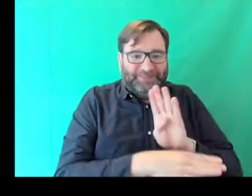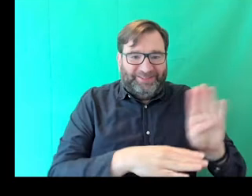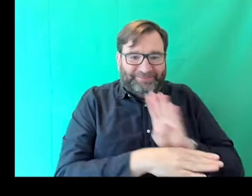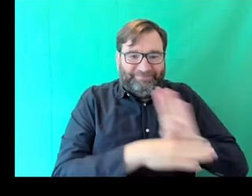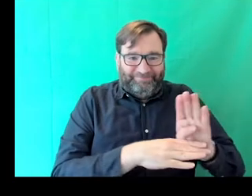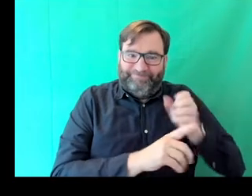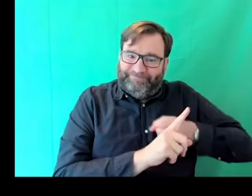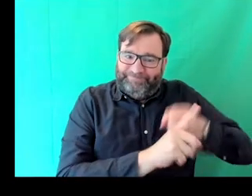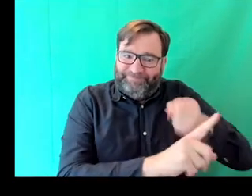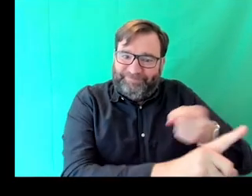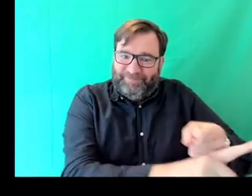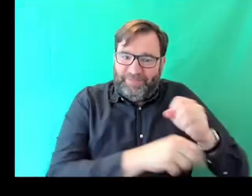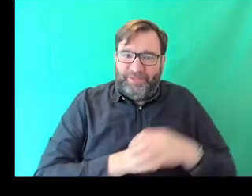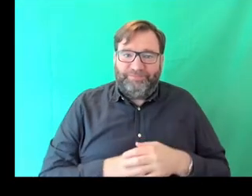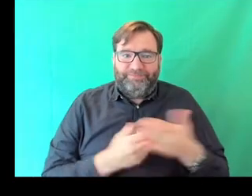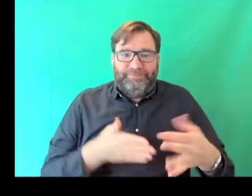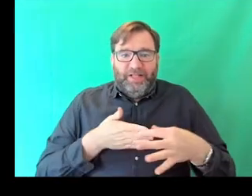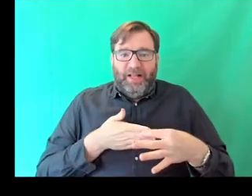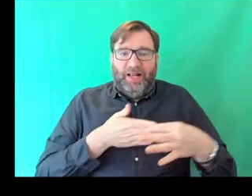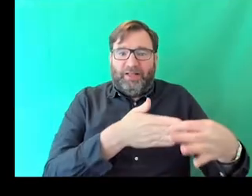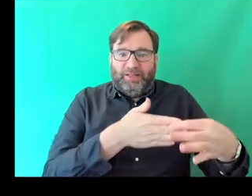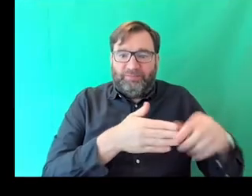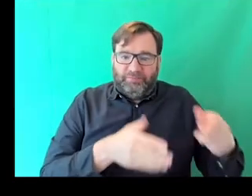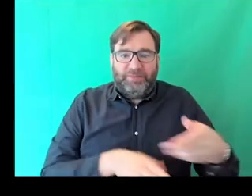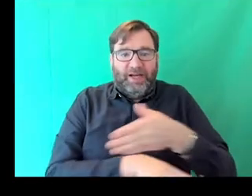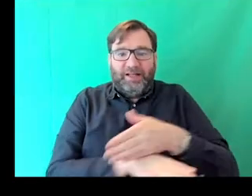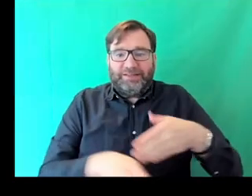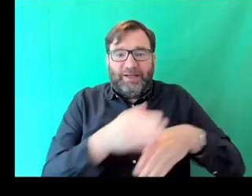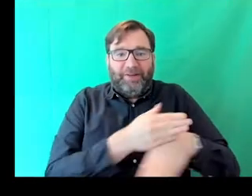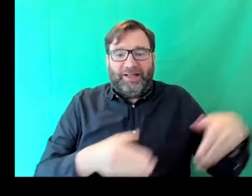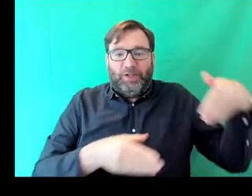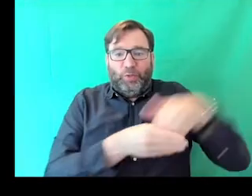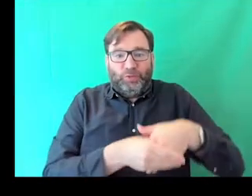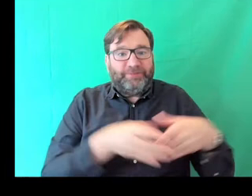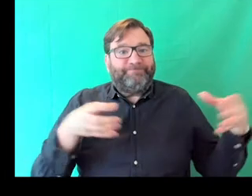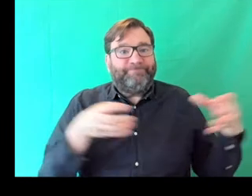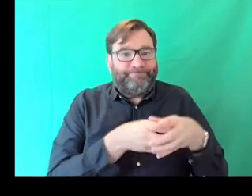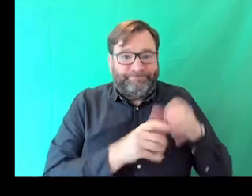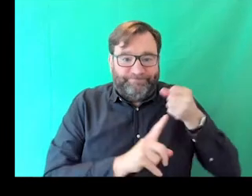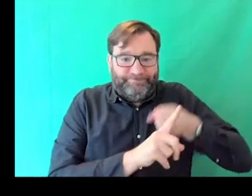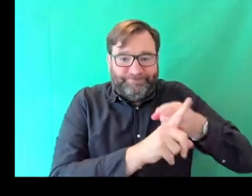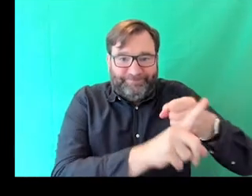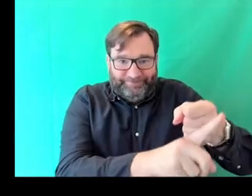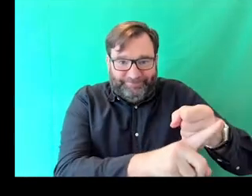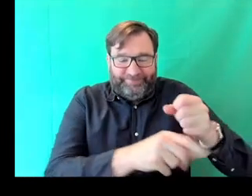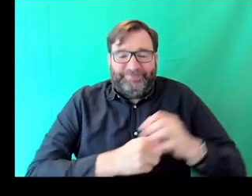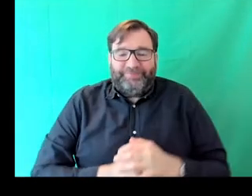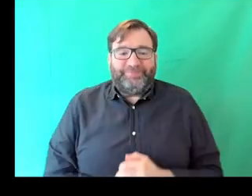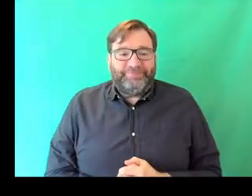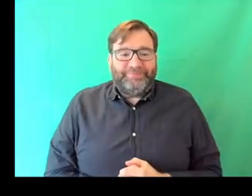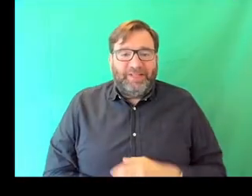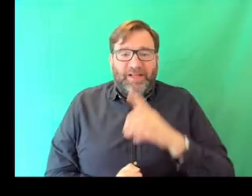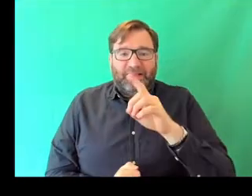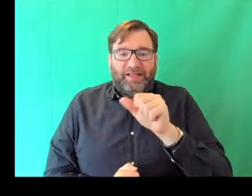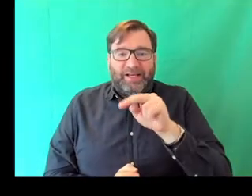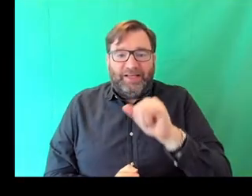Danny Nobbs is a corporate responsibility consultant at Aviva and currently manages their employee volunteering program across the UK and co-chairs